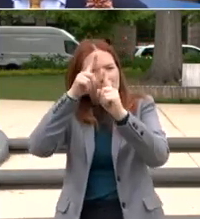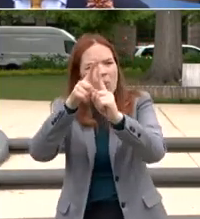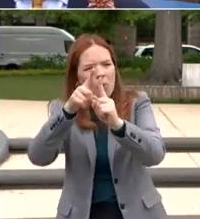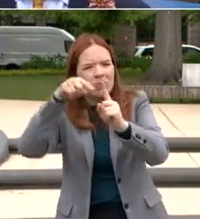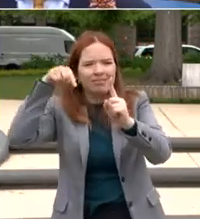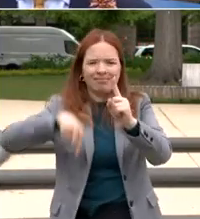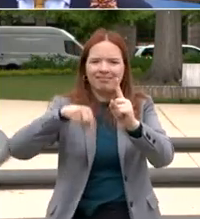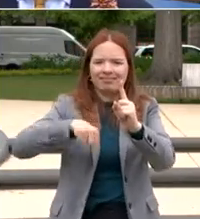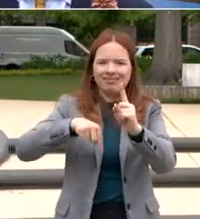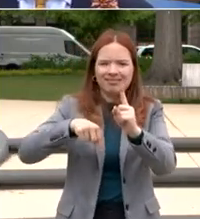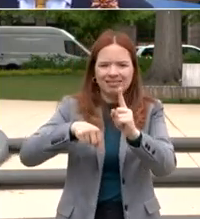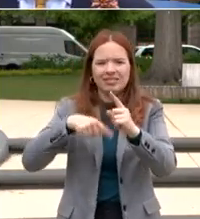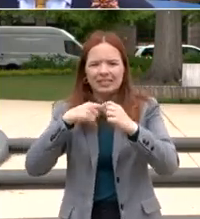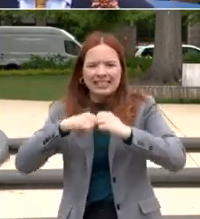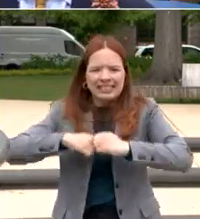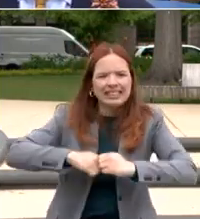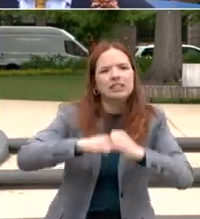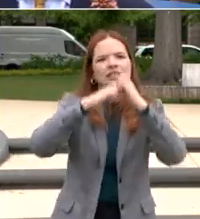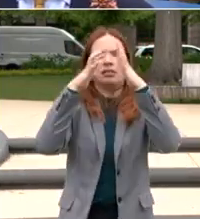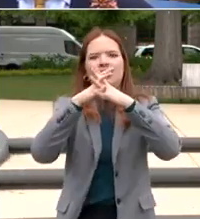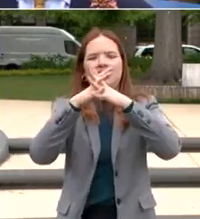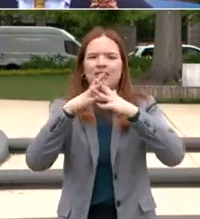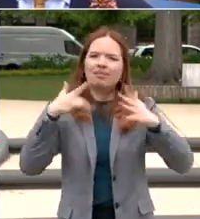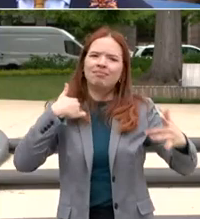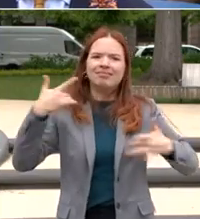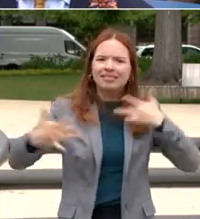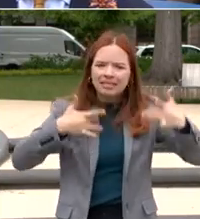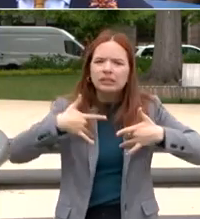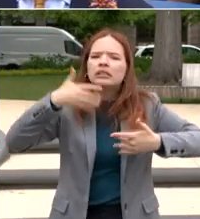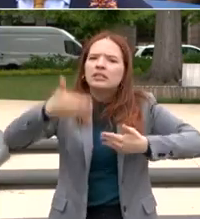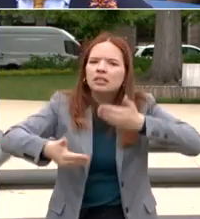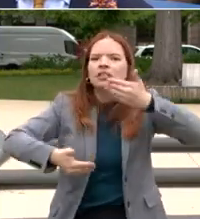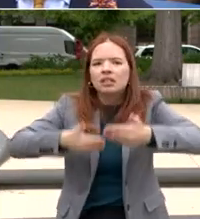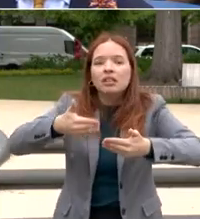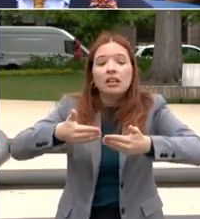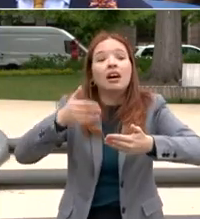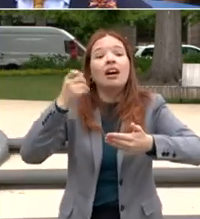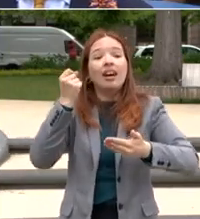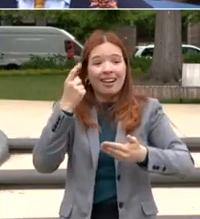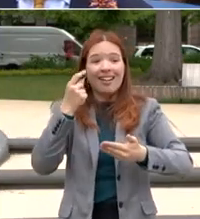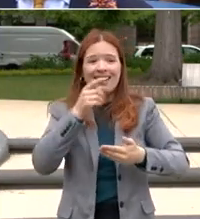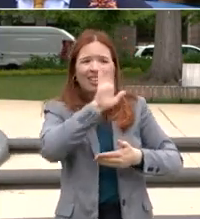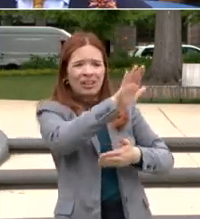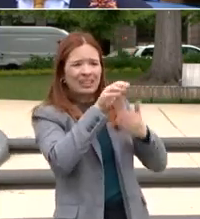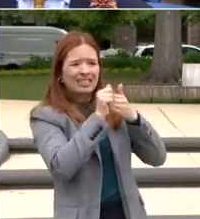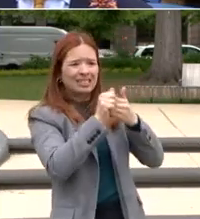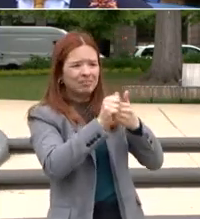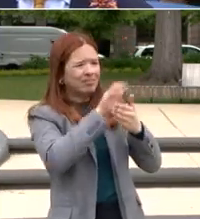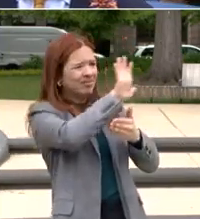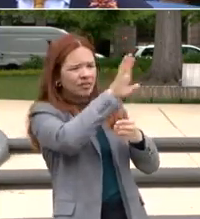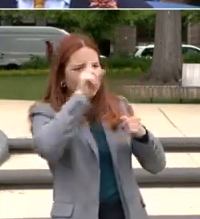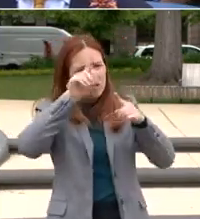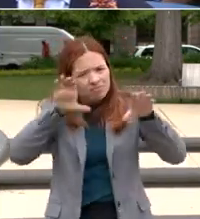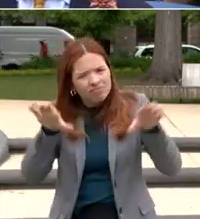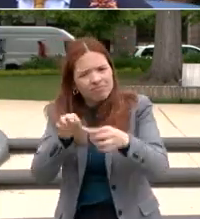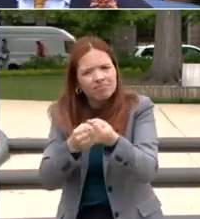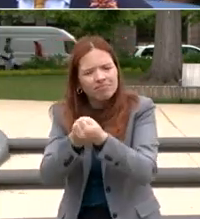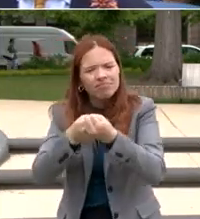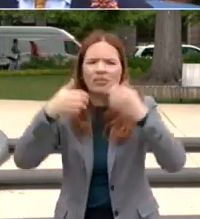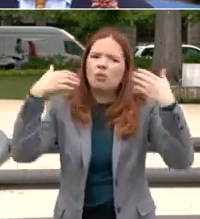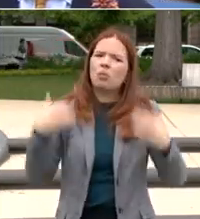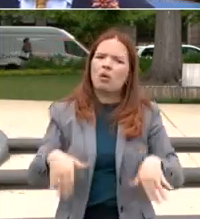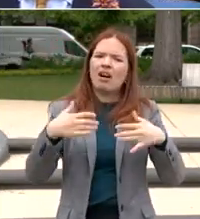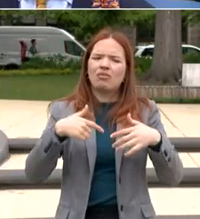and having your clear-eyed leadership on that fundamental goal is so important, and I'm so grateful for